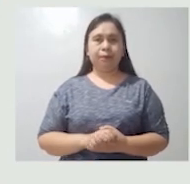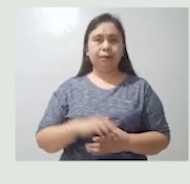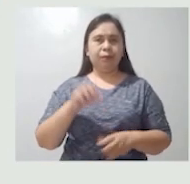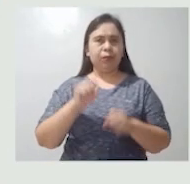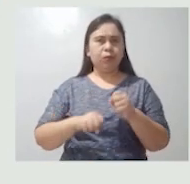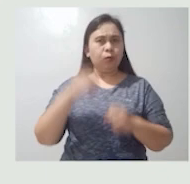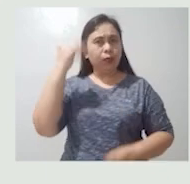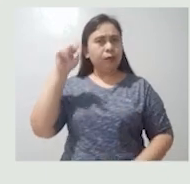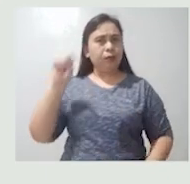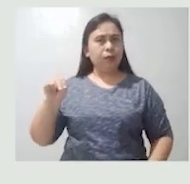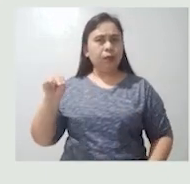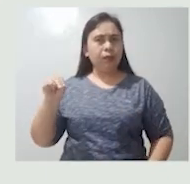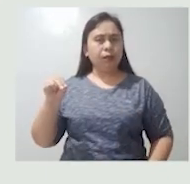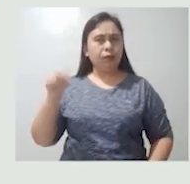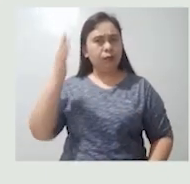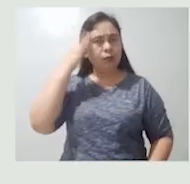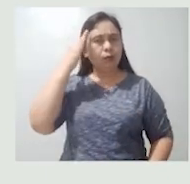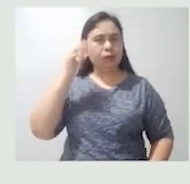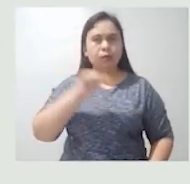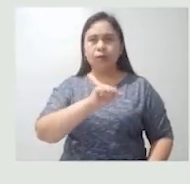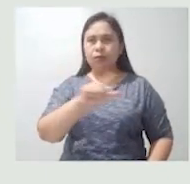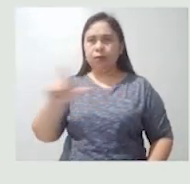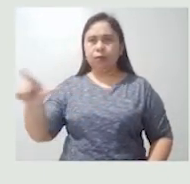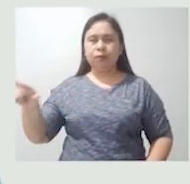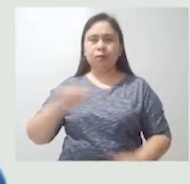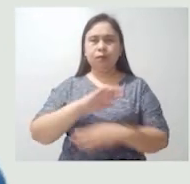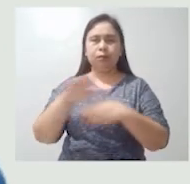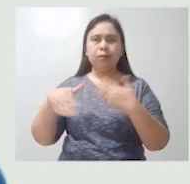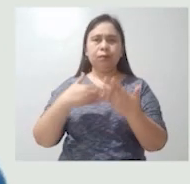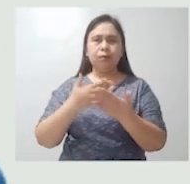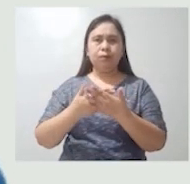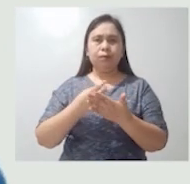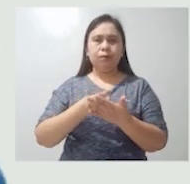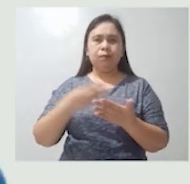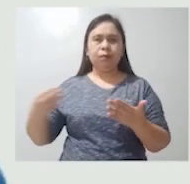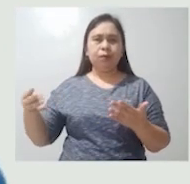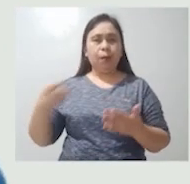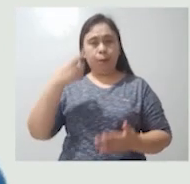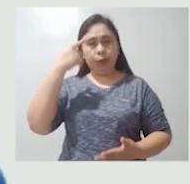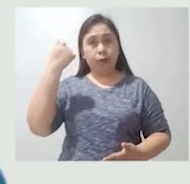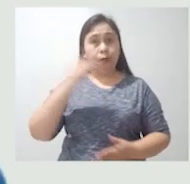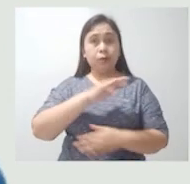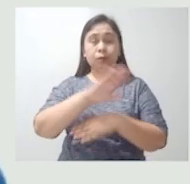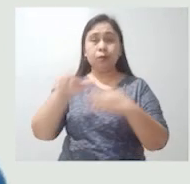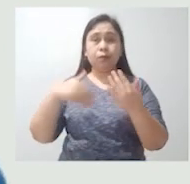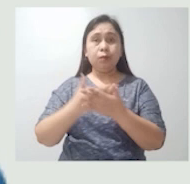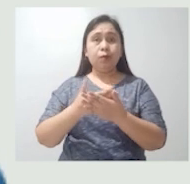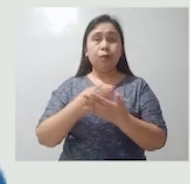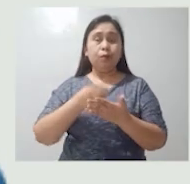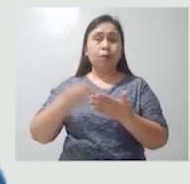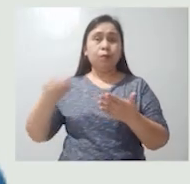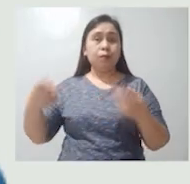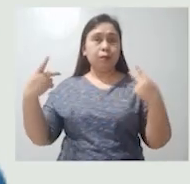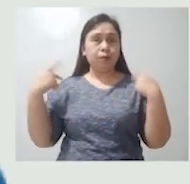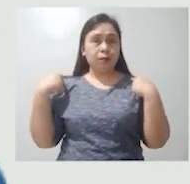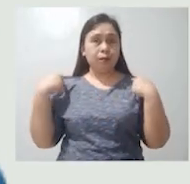So why do we need to know all these things? Because all objects contain thermal energy.